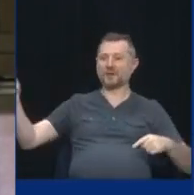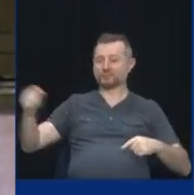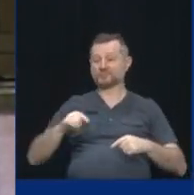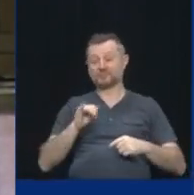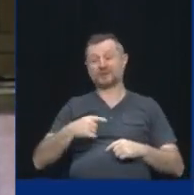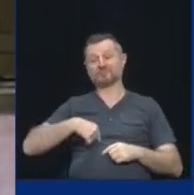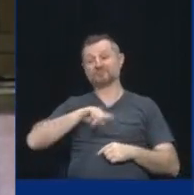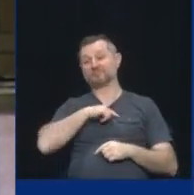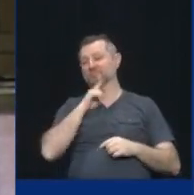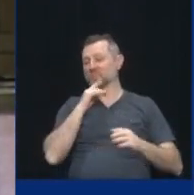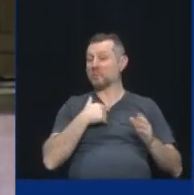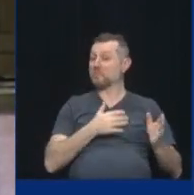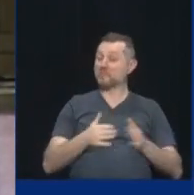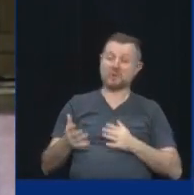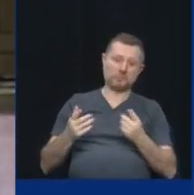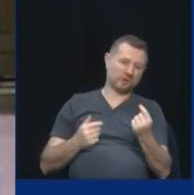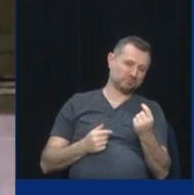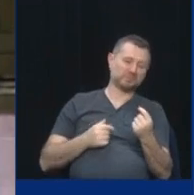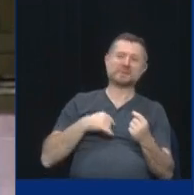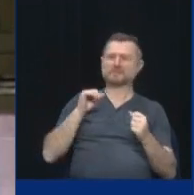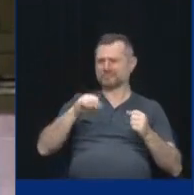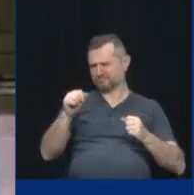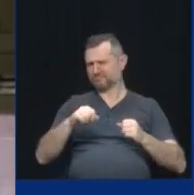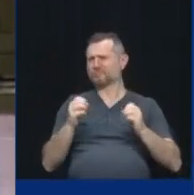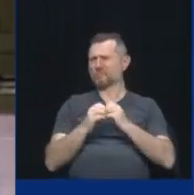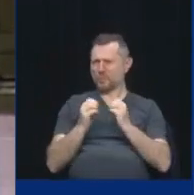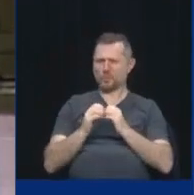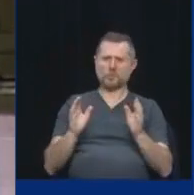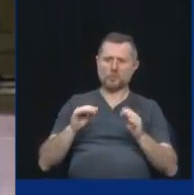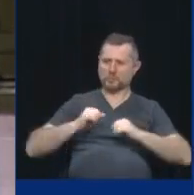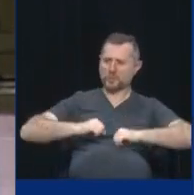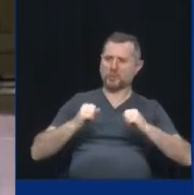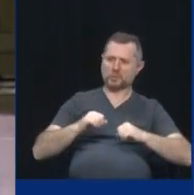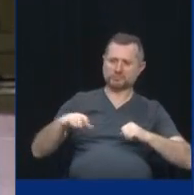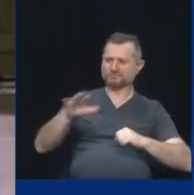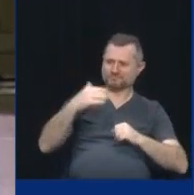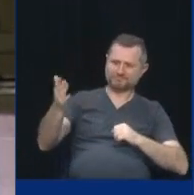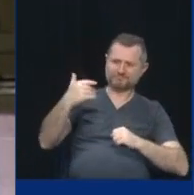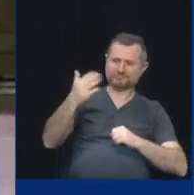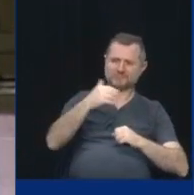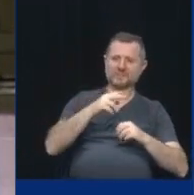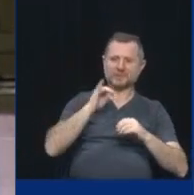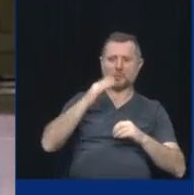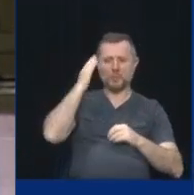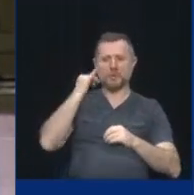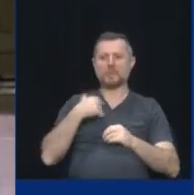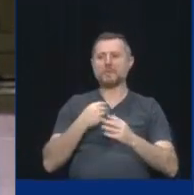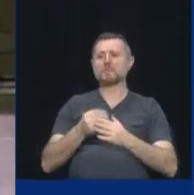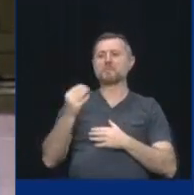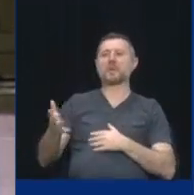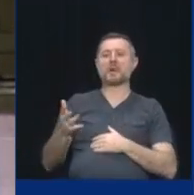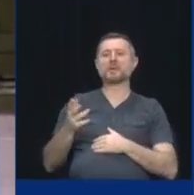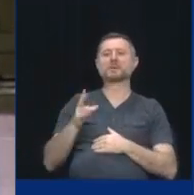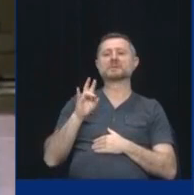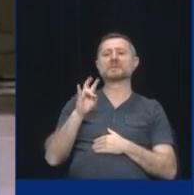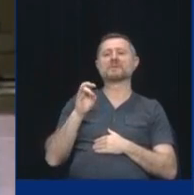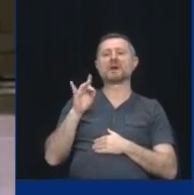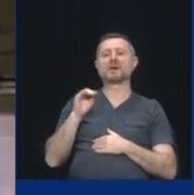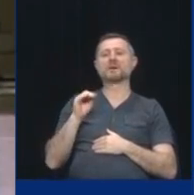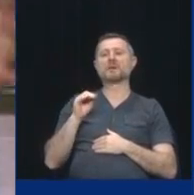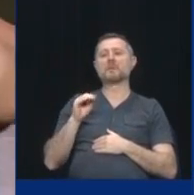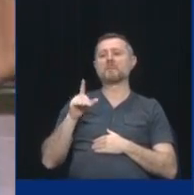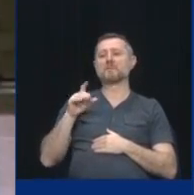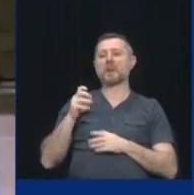plan is, yes, you'll have more capacity, but we want even more capacity, and that's why we want to buy the 780 block to add